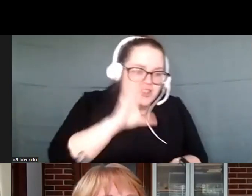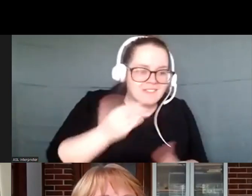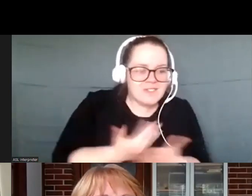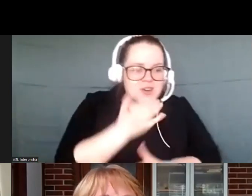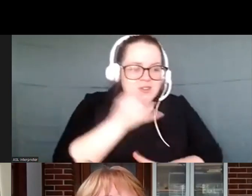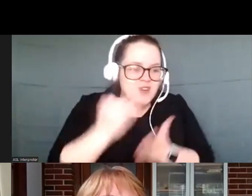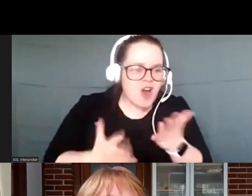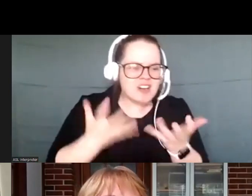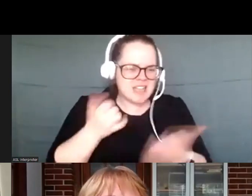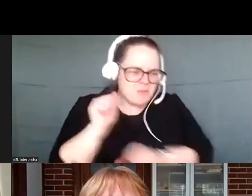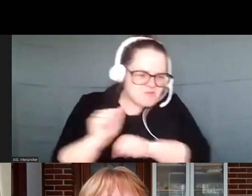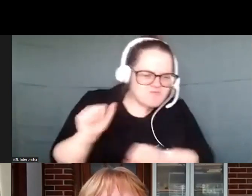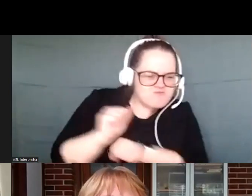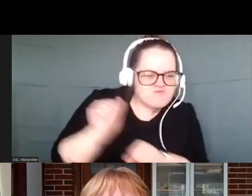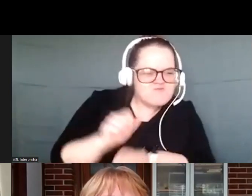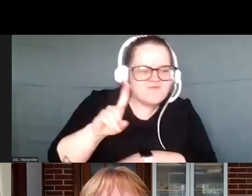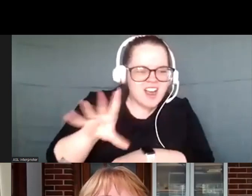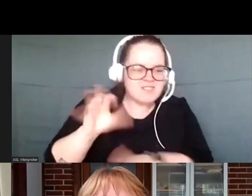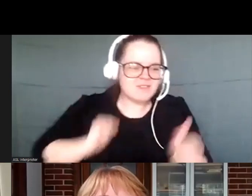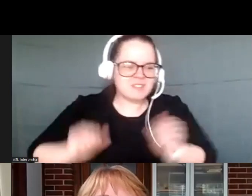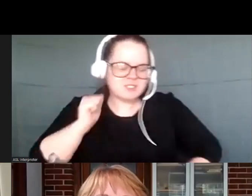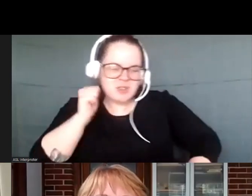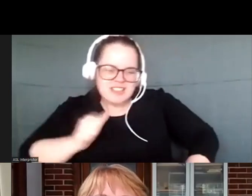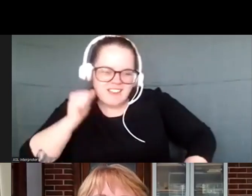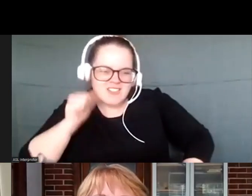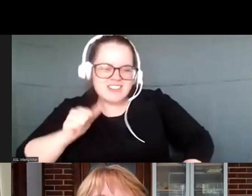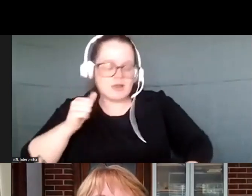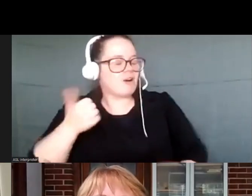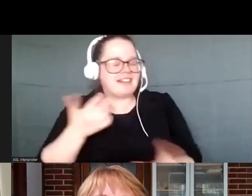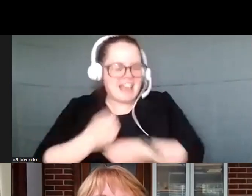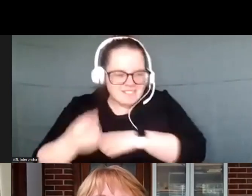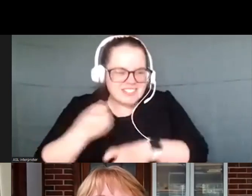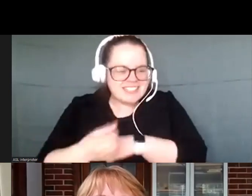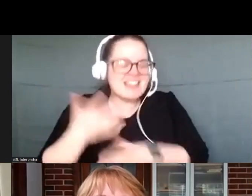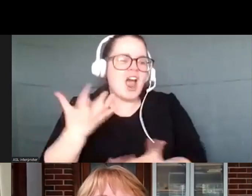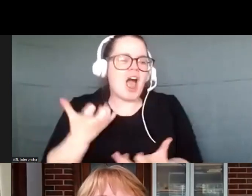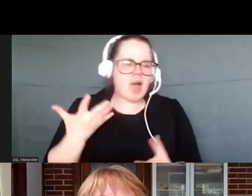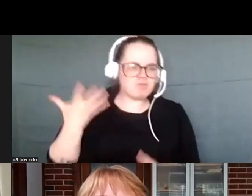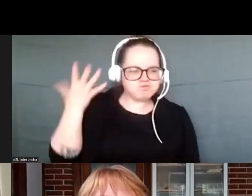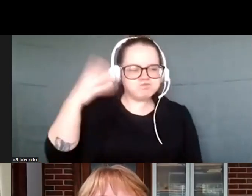I'm ready to dive into the inferno